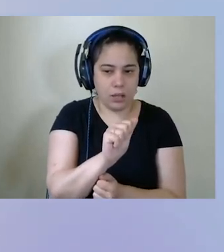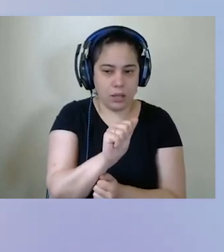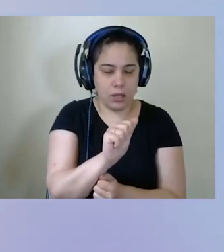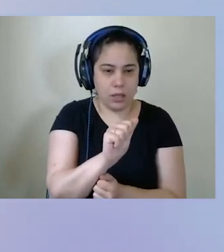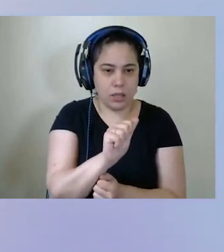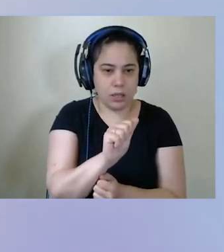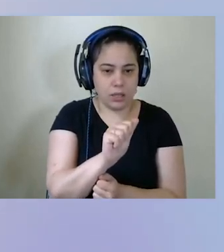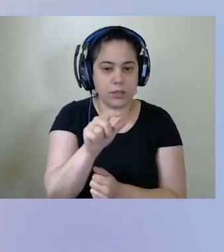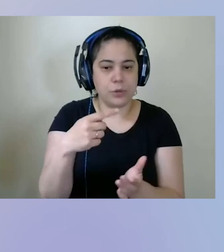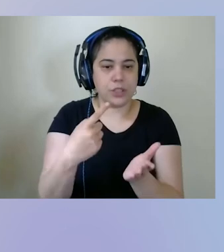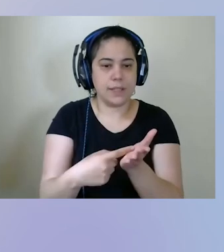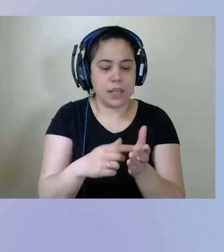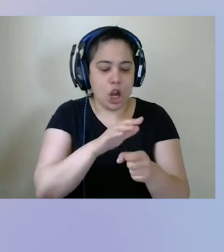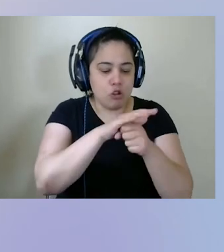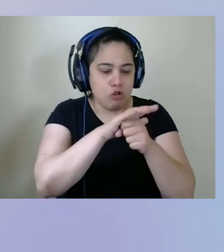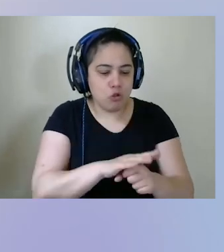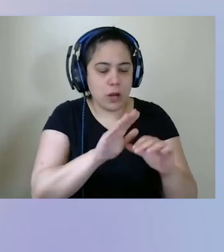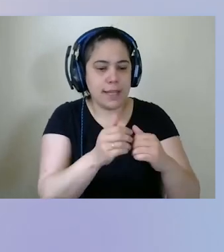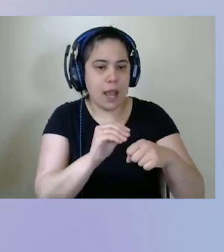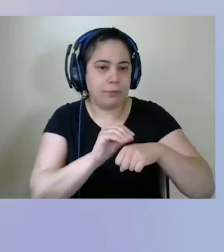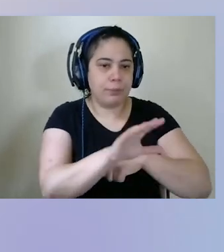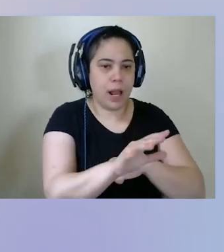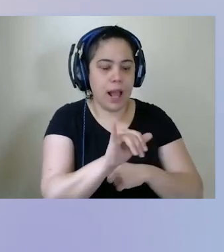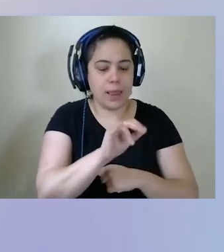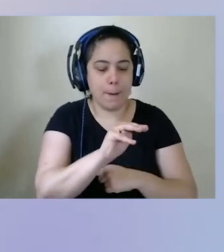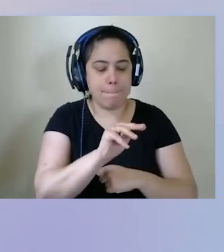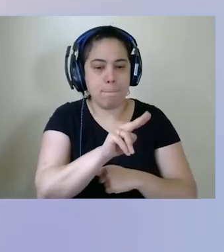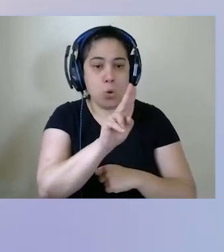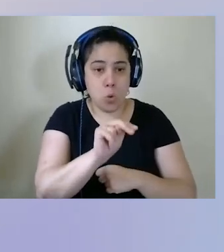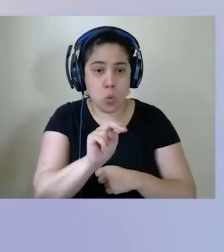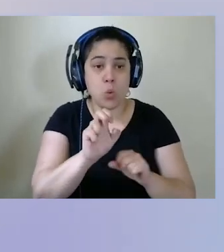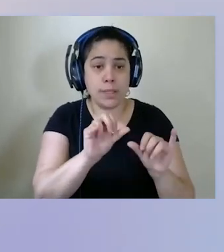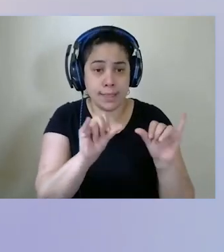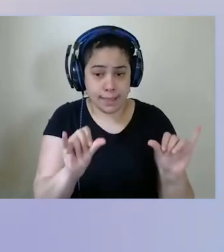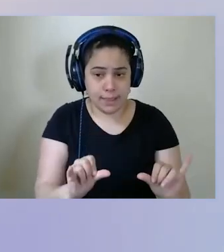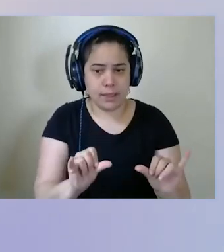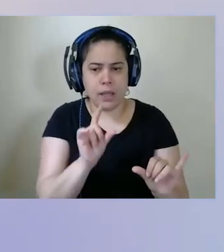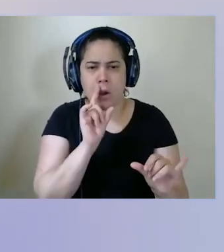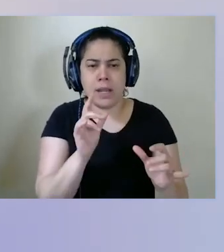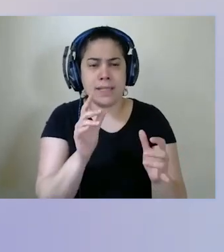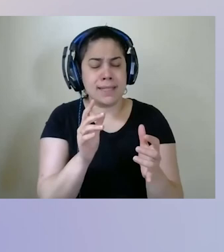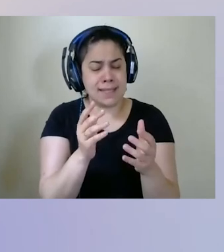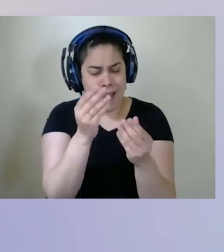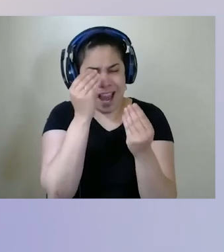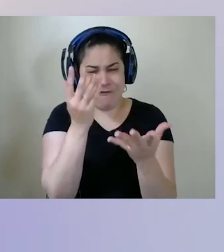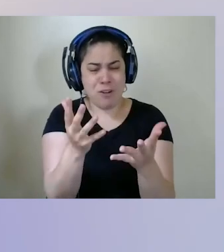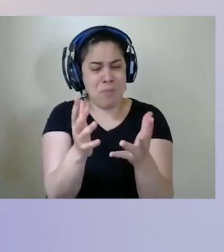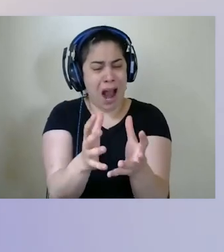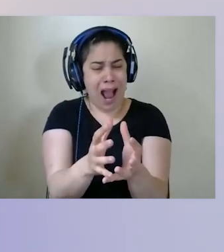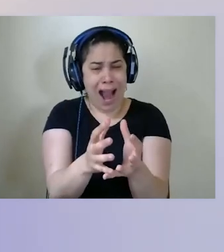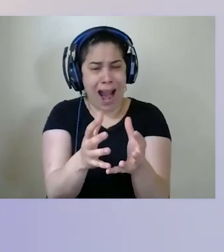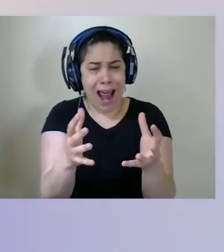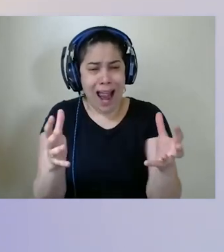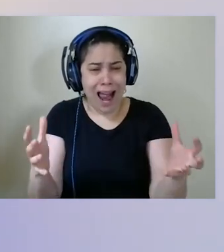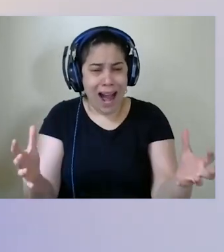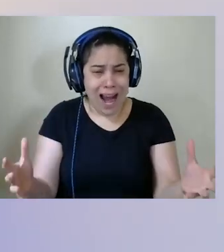on the immune system. And the there's an awful lot of information about mental illness and